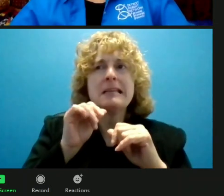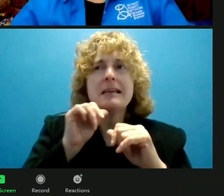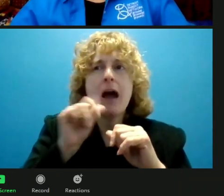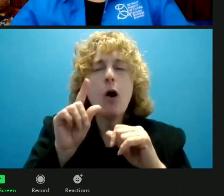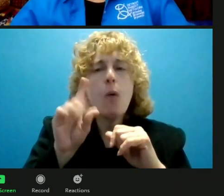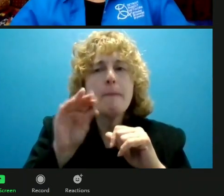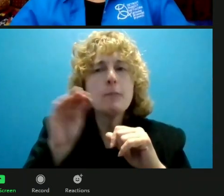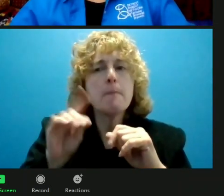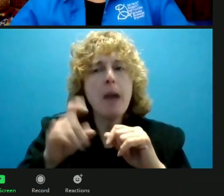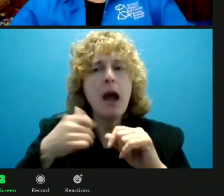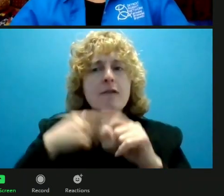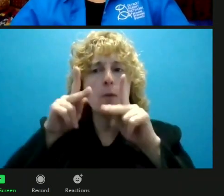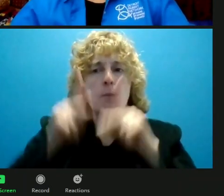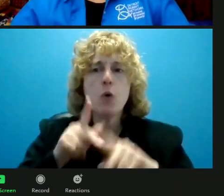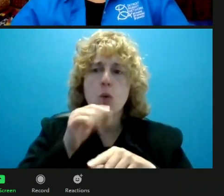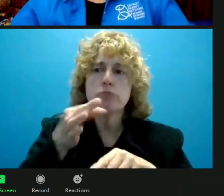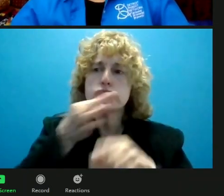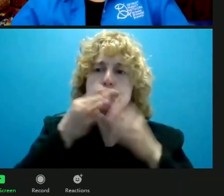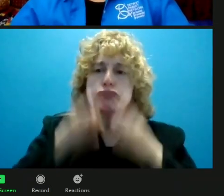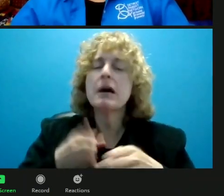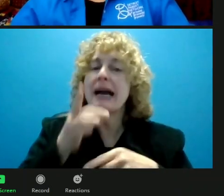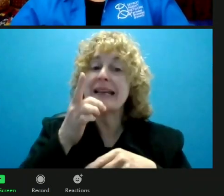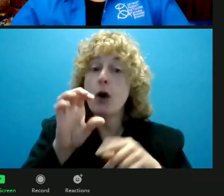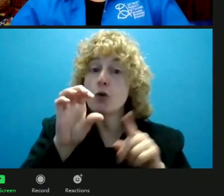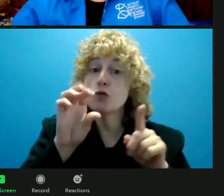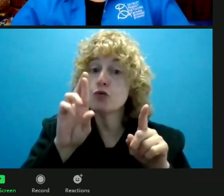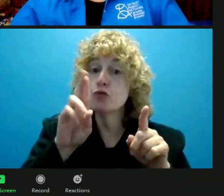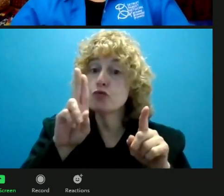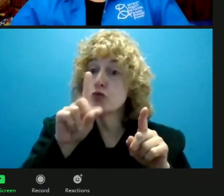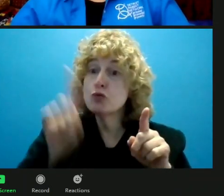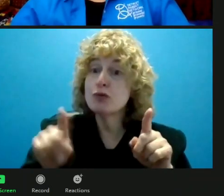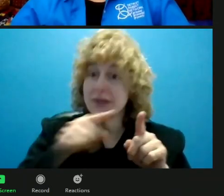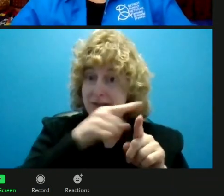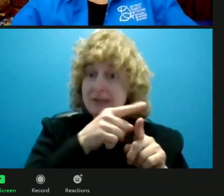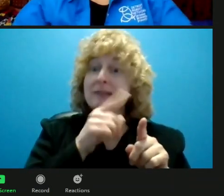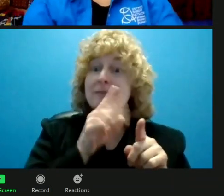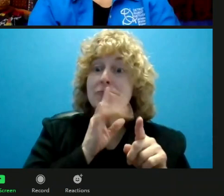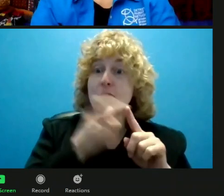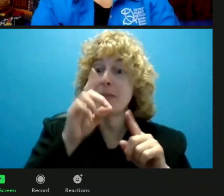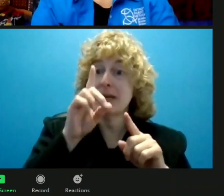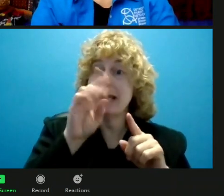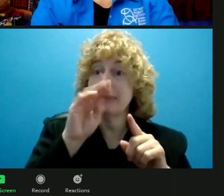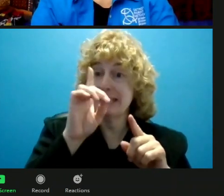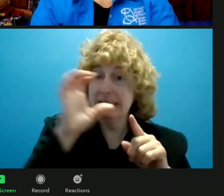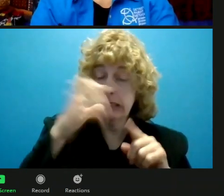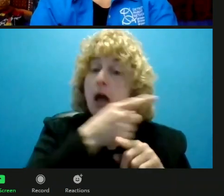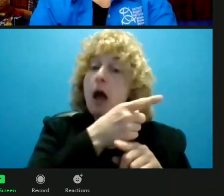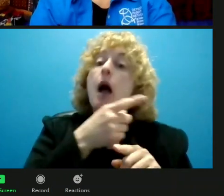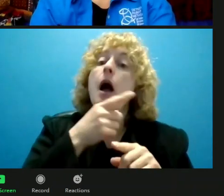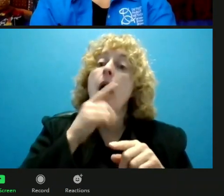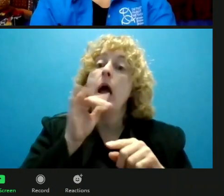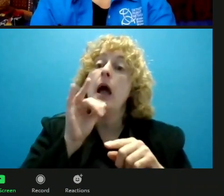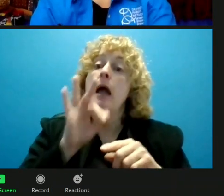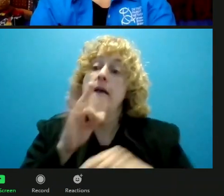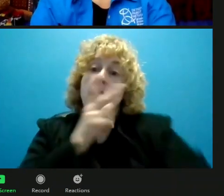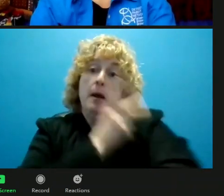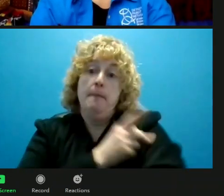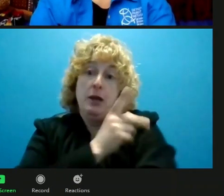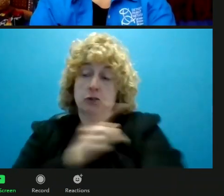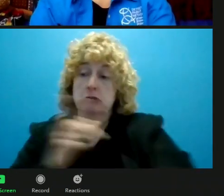Dr. Cruz from DMC, was speaking earlier, if a patient goes in and they don't hear once they're drawn in by this trusted